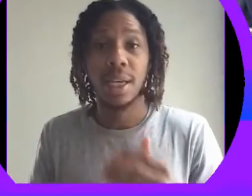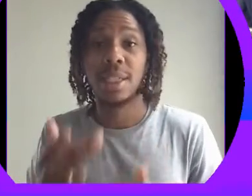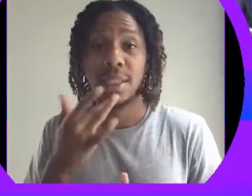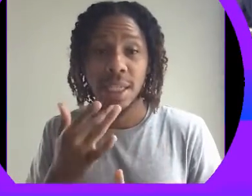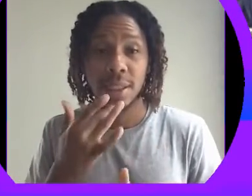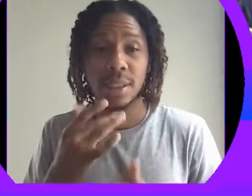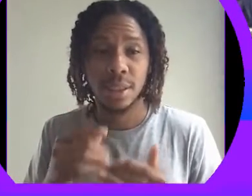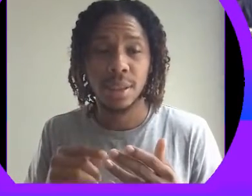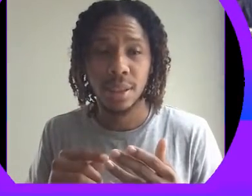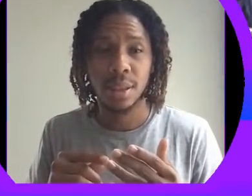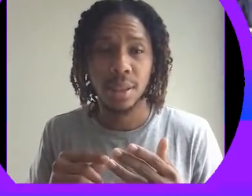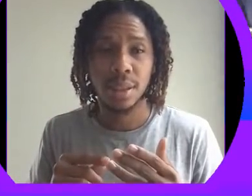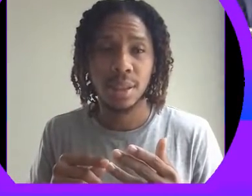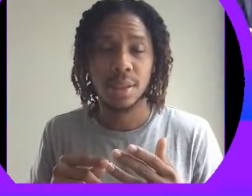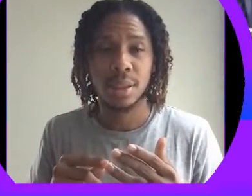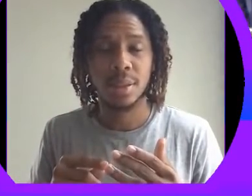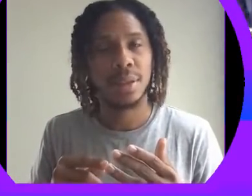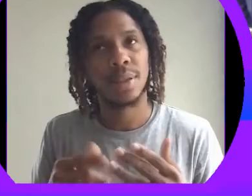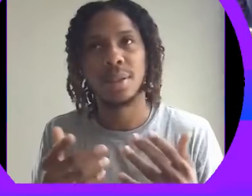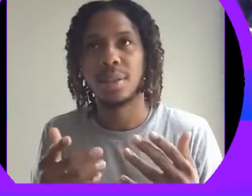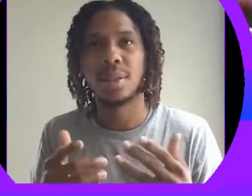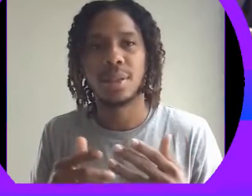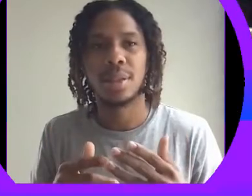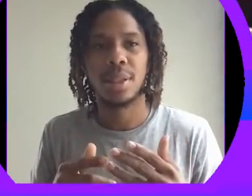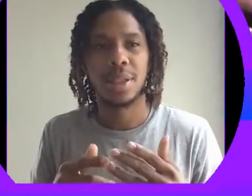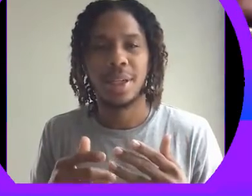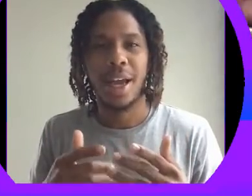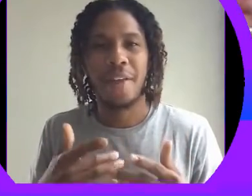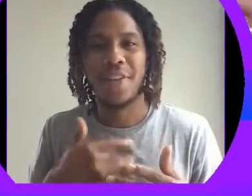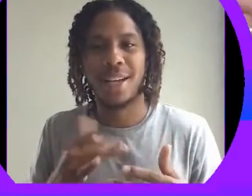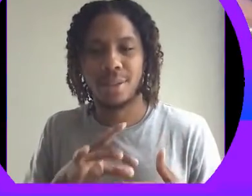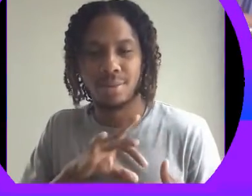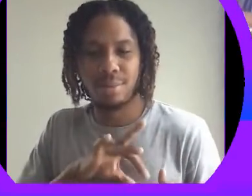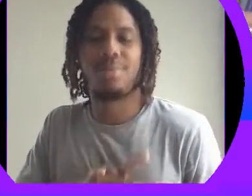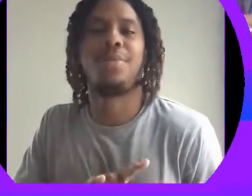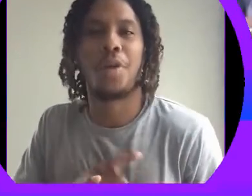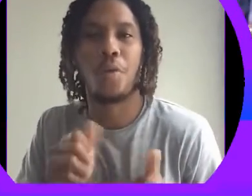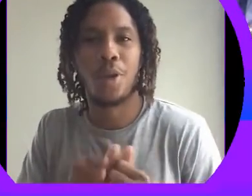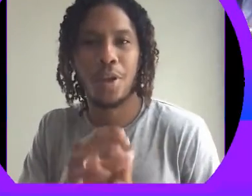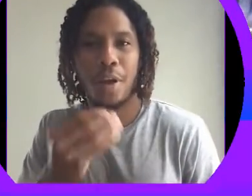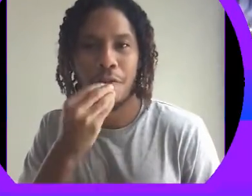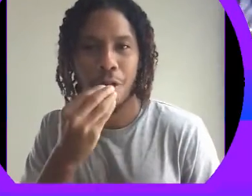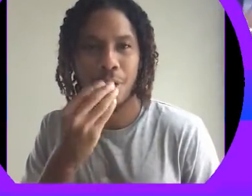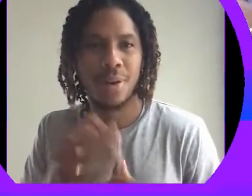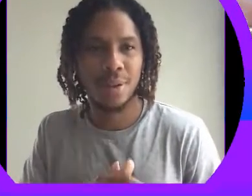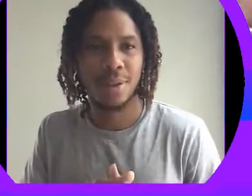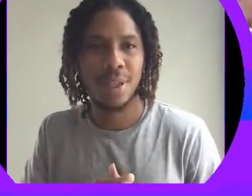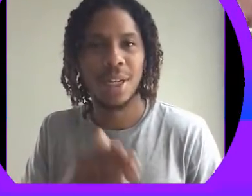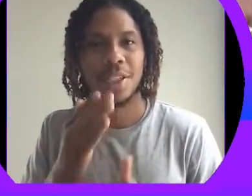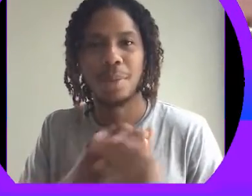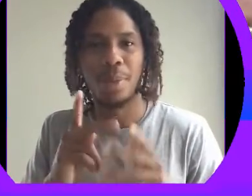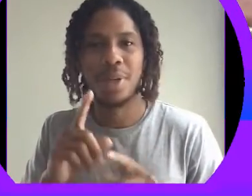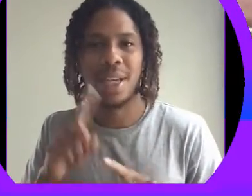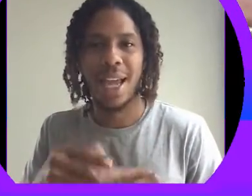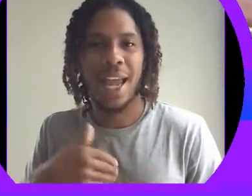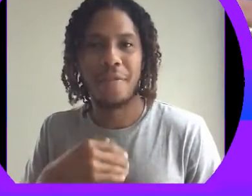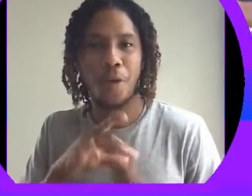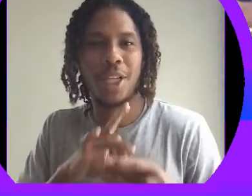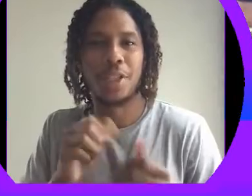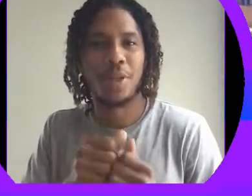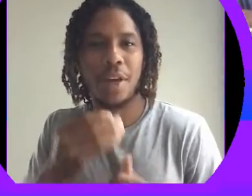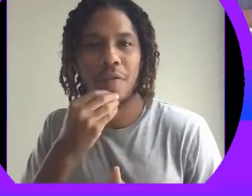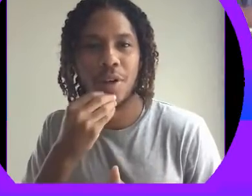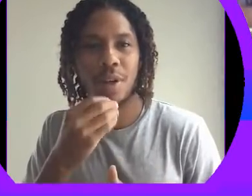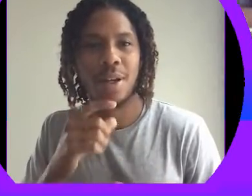Taste really just, it creates a relationship with your food. That's yet another relationship autistic people can't have, a relationship with their